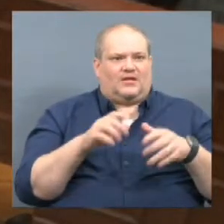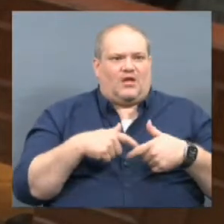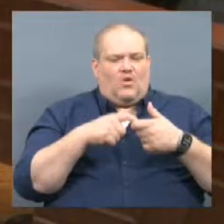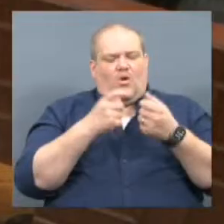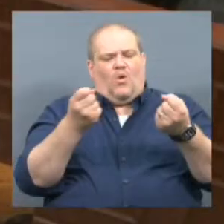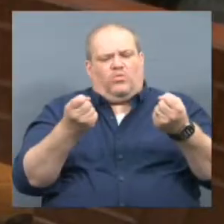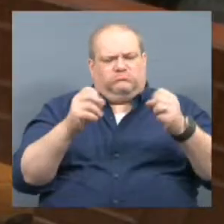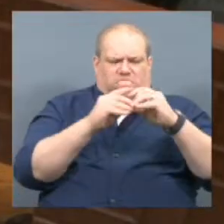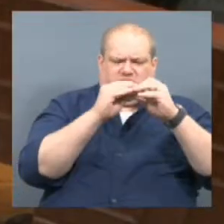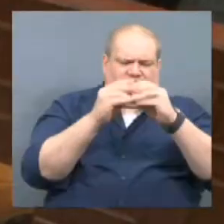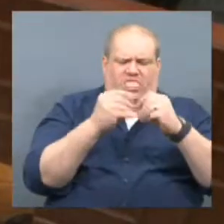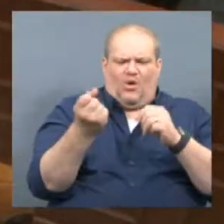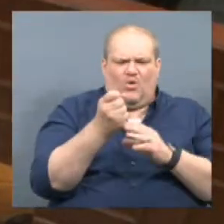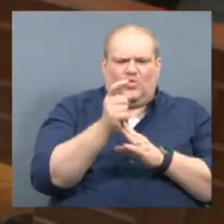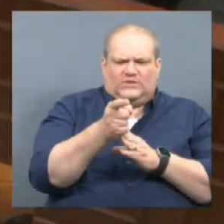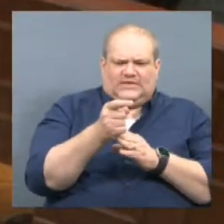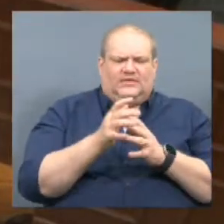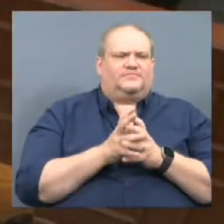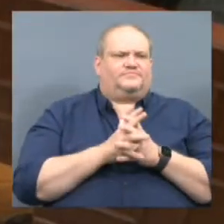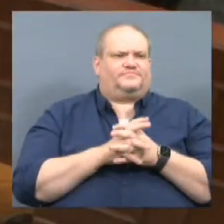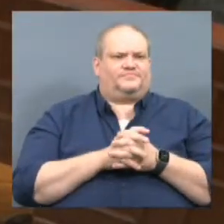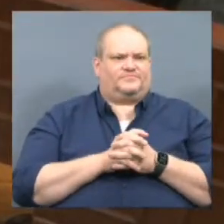just say this, 1 second. Yeah.